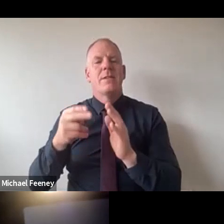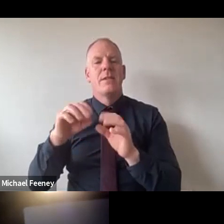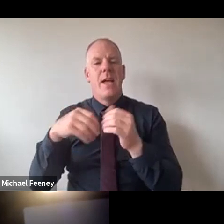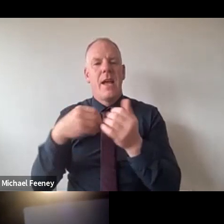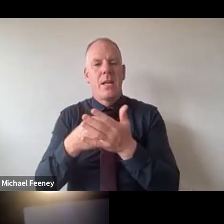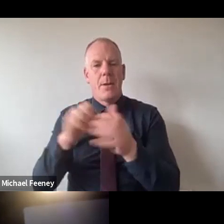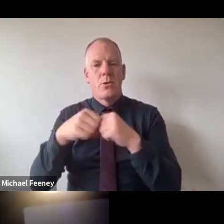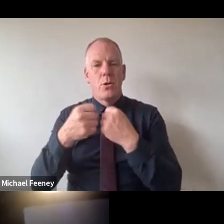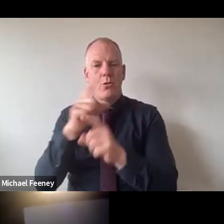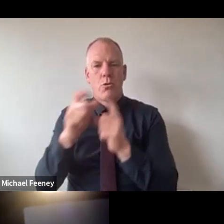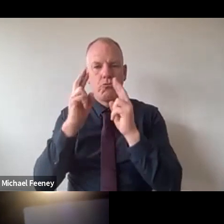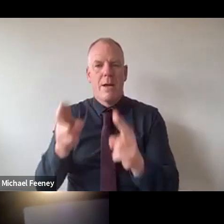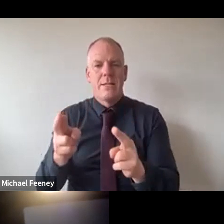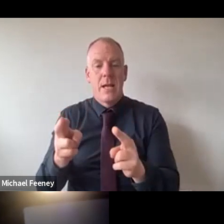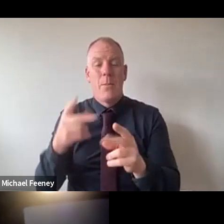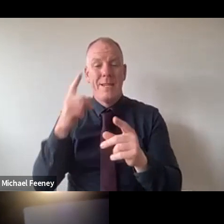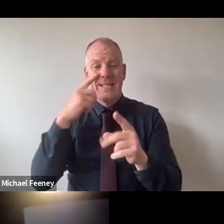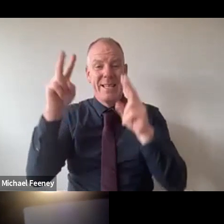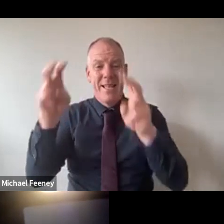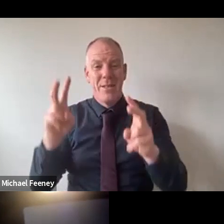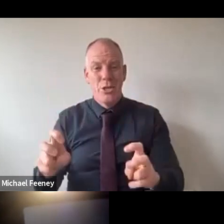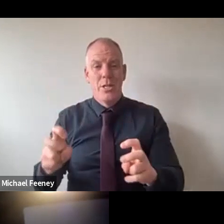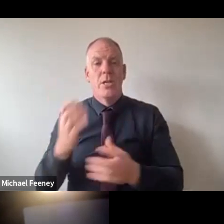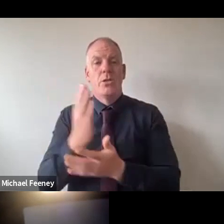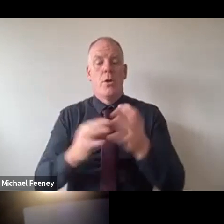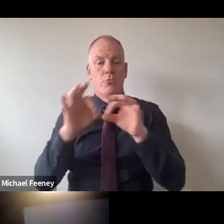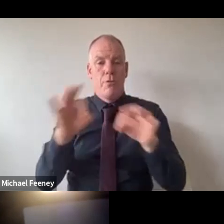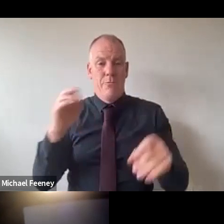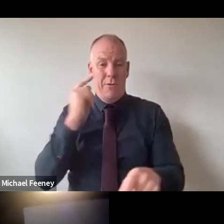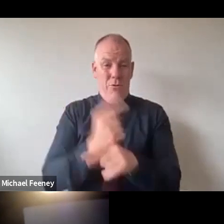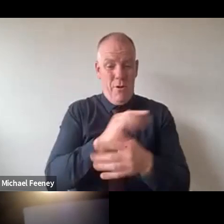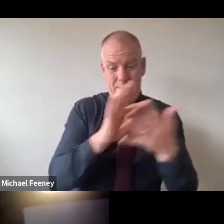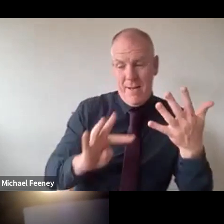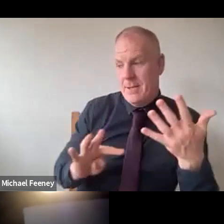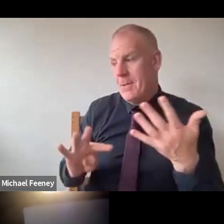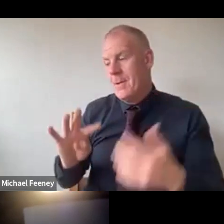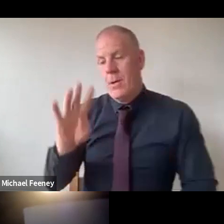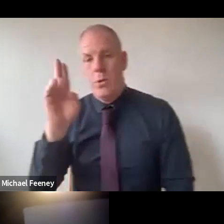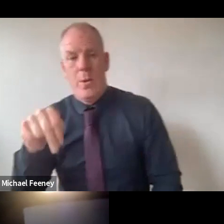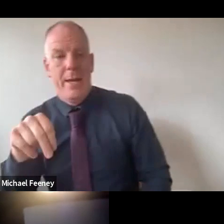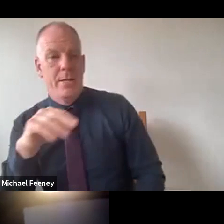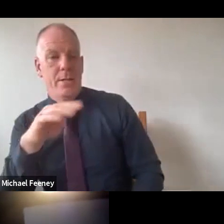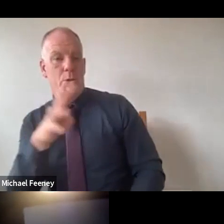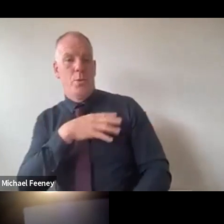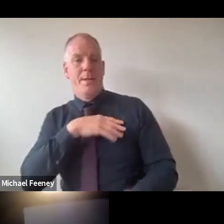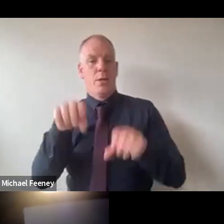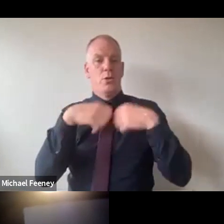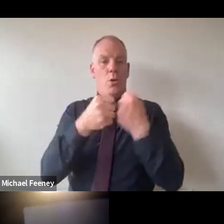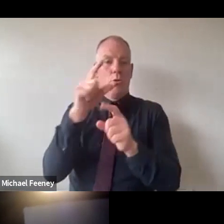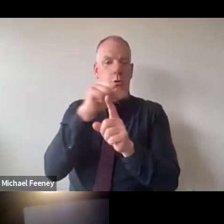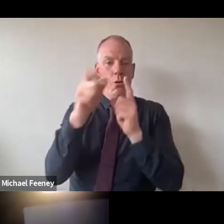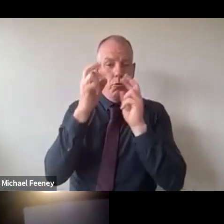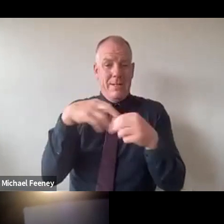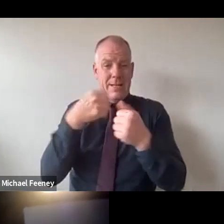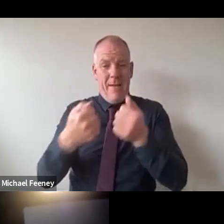also see the definitions of some of these grounds, which the UN Committee on Economic, Social, and Cultural Rights set out